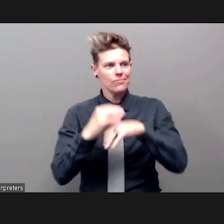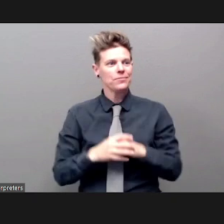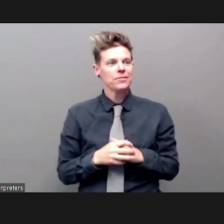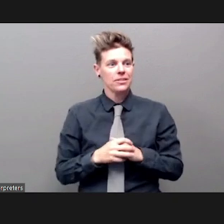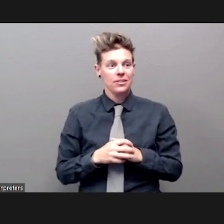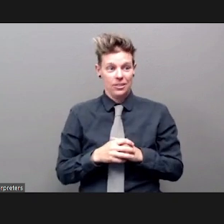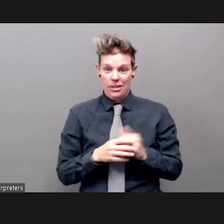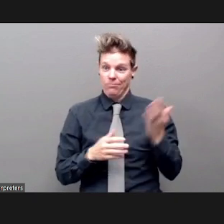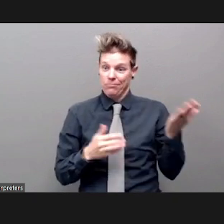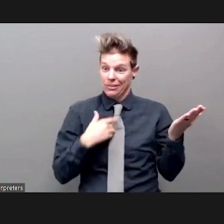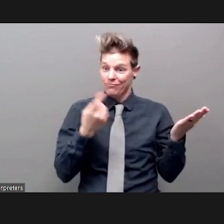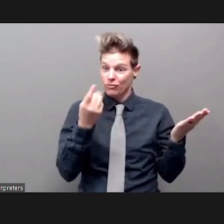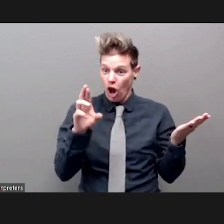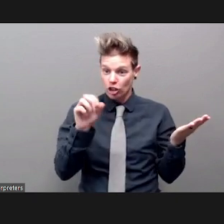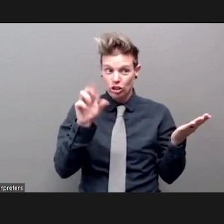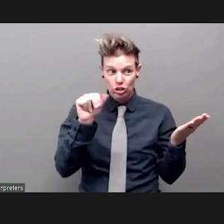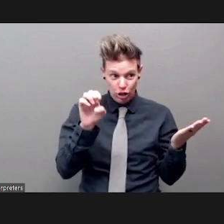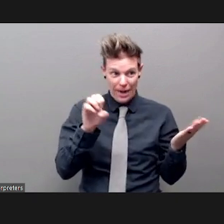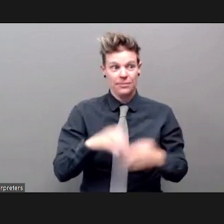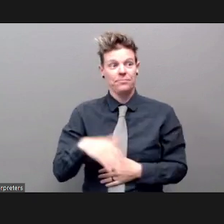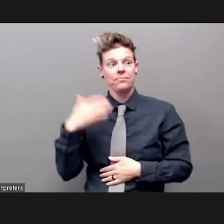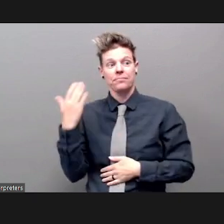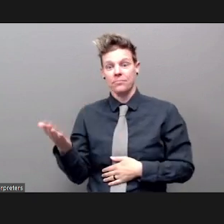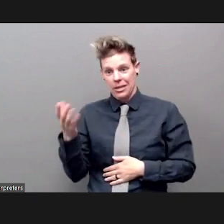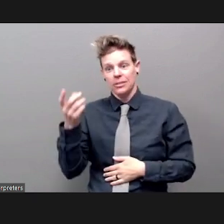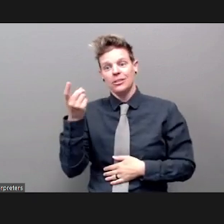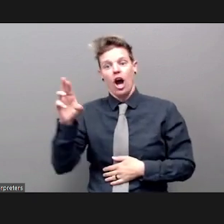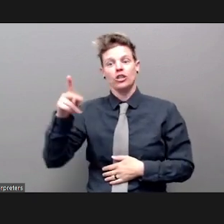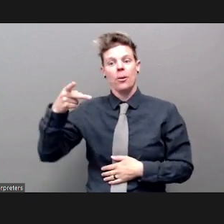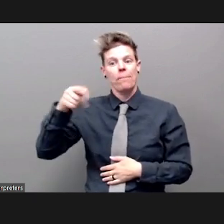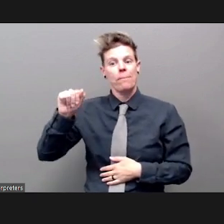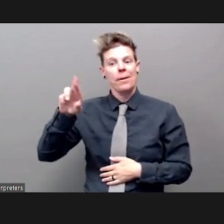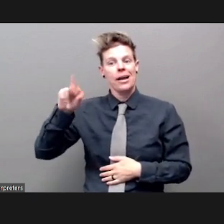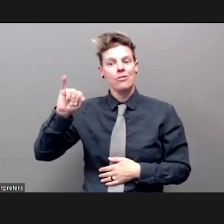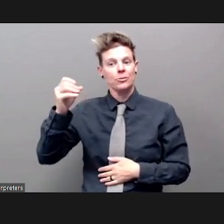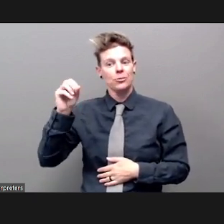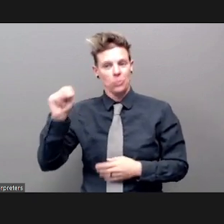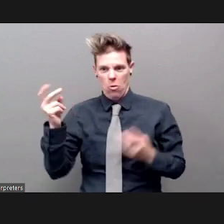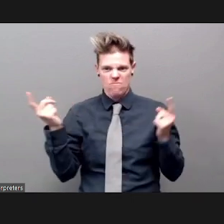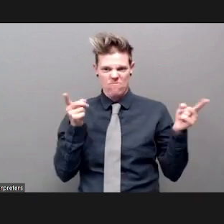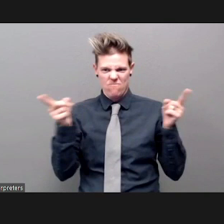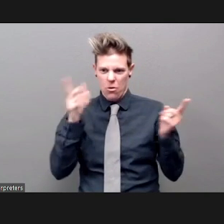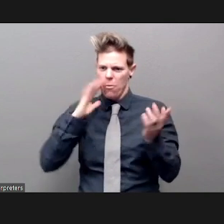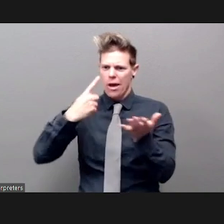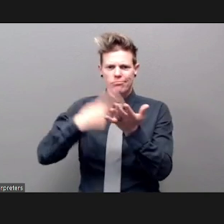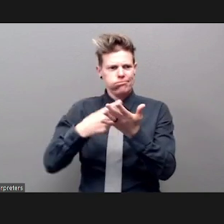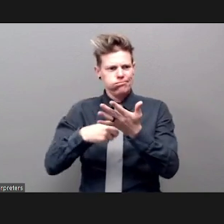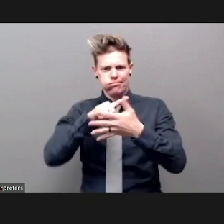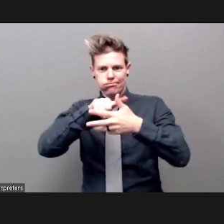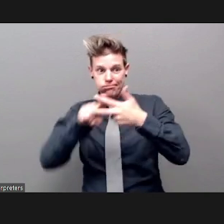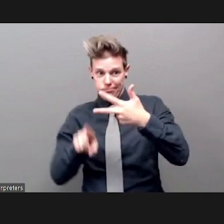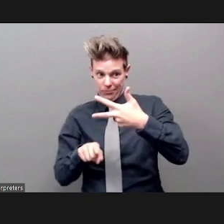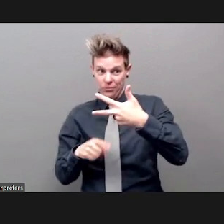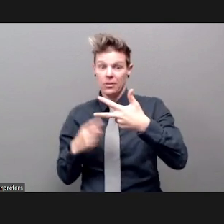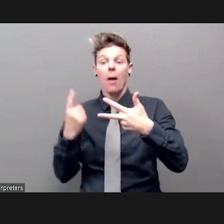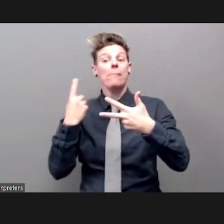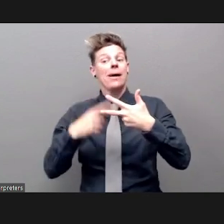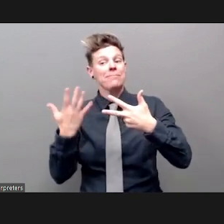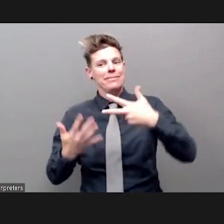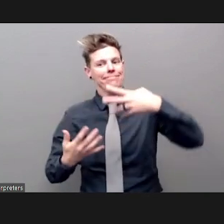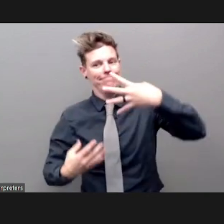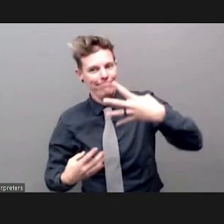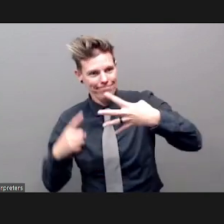RSV, flu, and monkeypox. Also joining us today is Dr. Anna Duran, Associate Chief